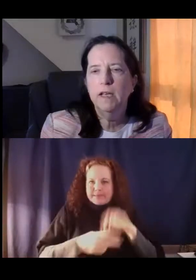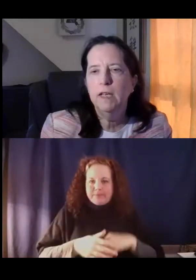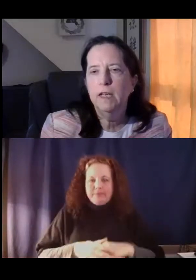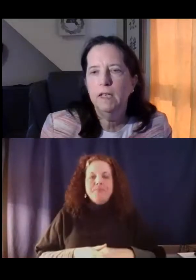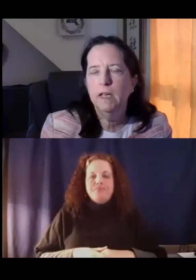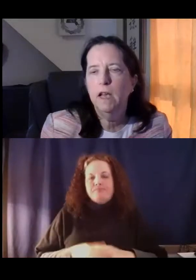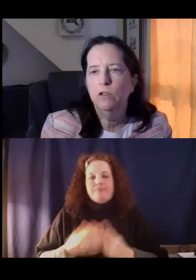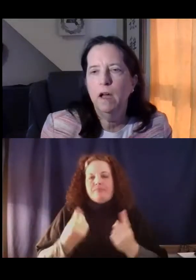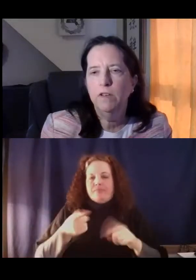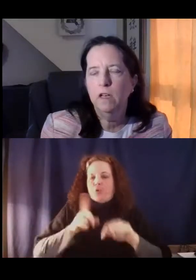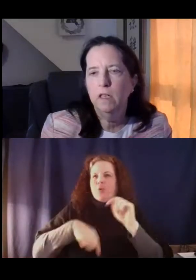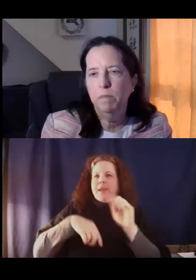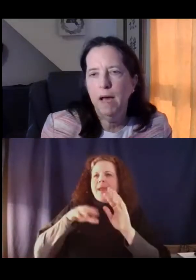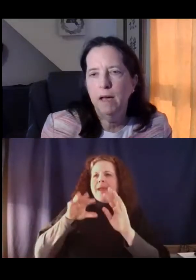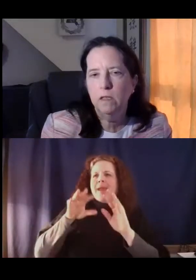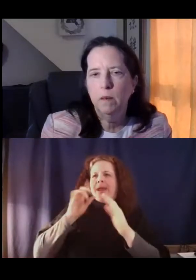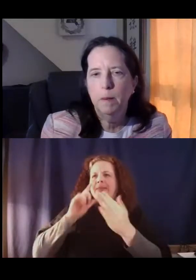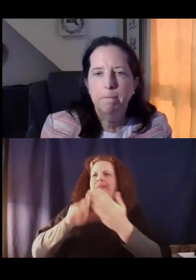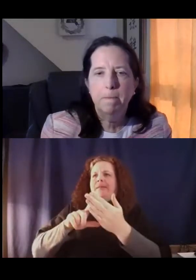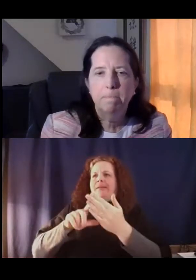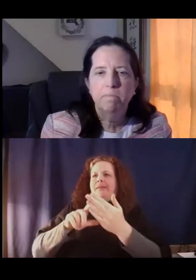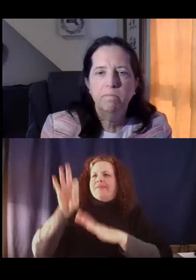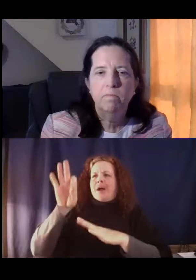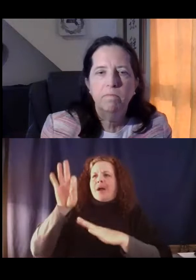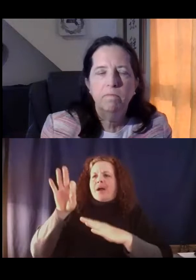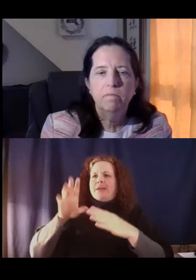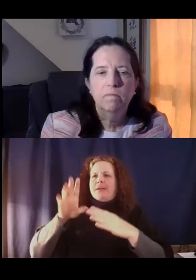crossing as easily as you have done in the past.